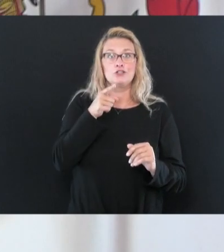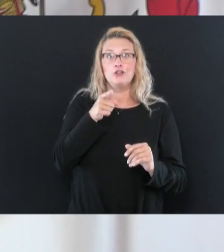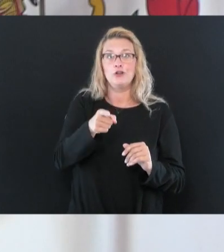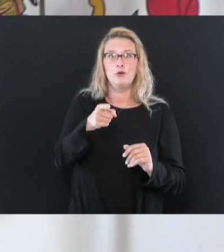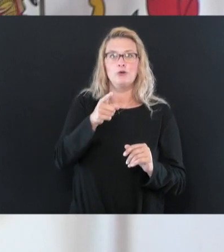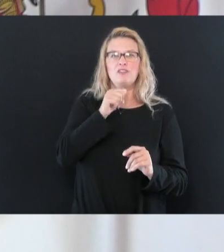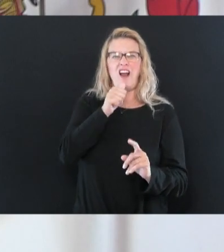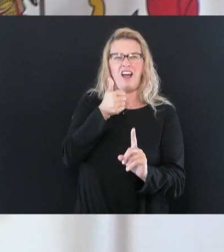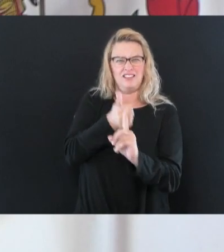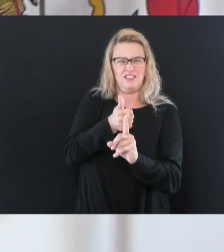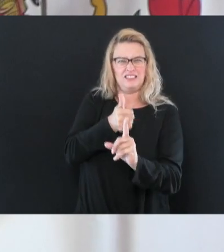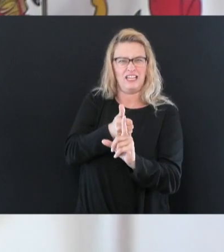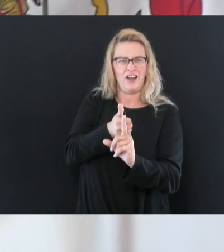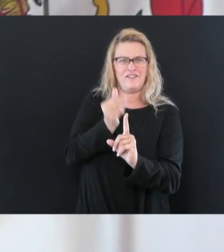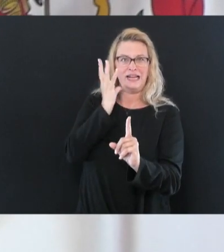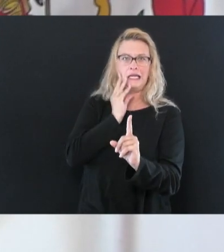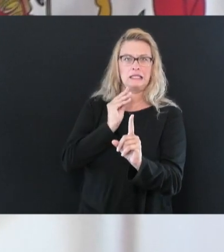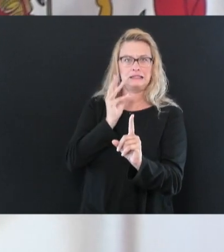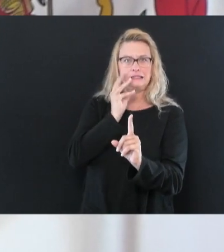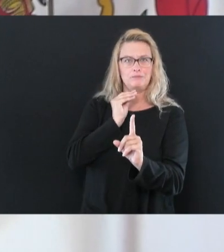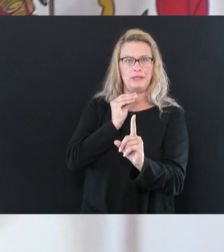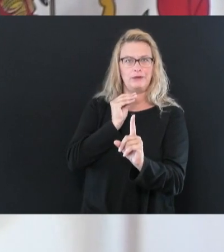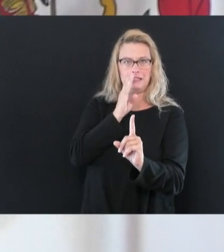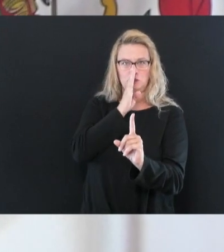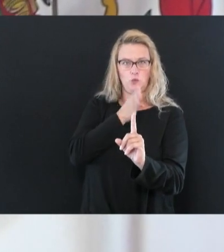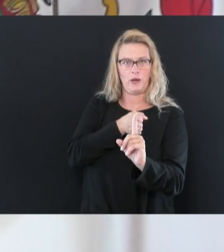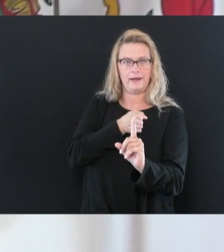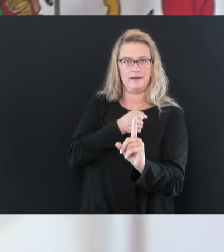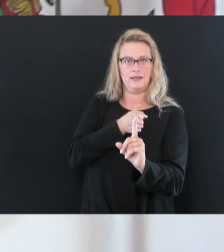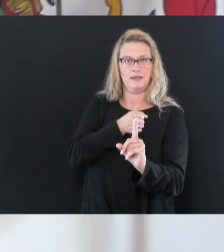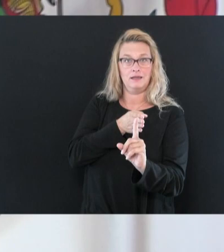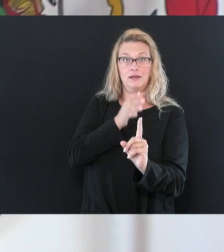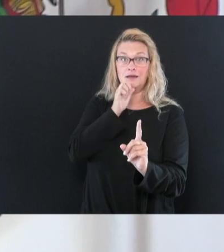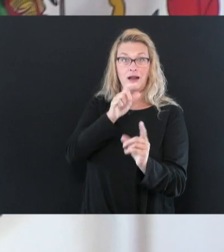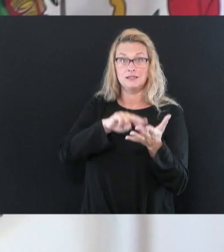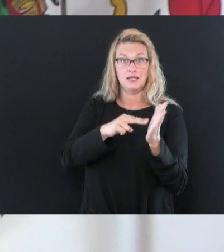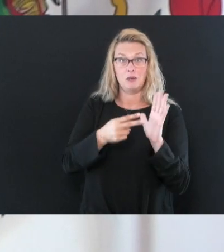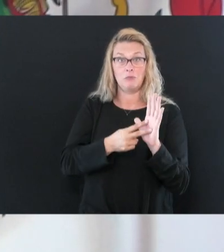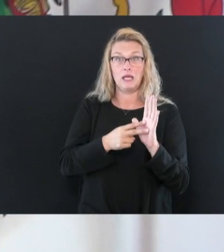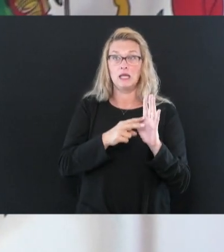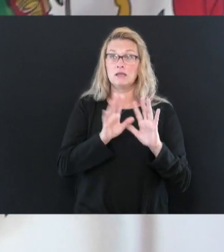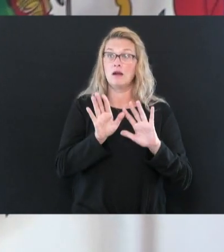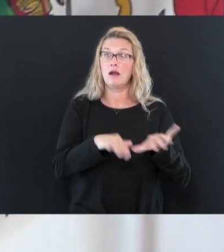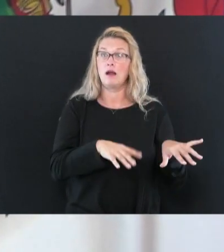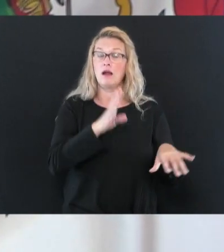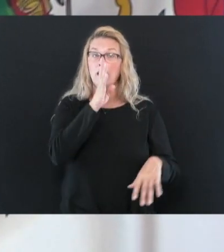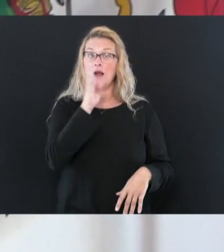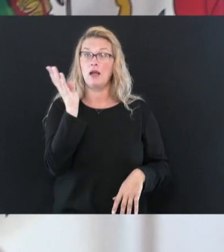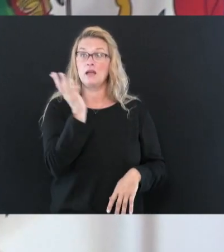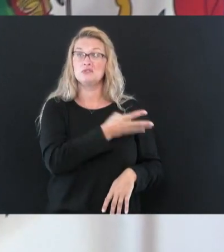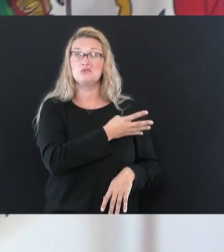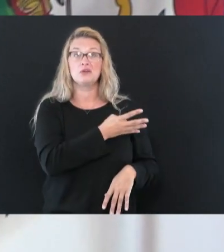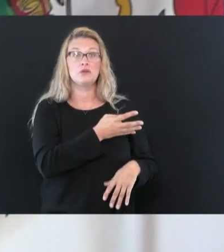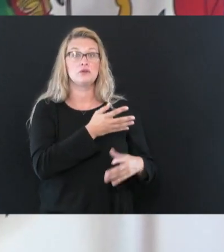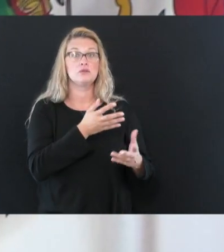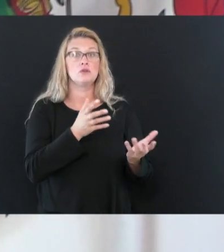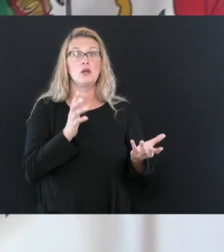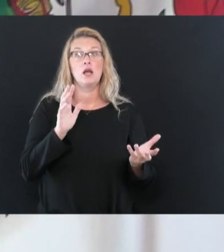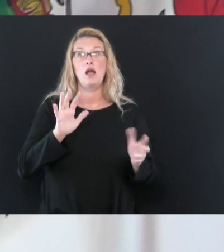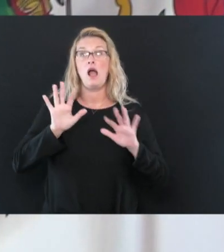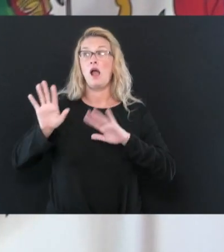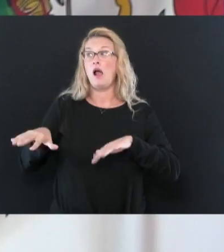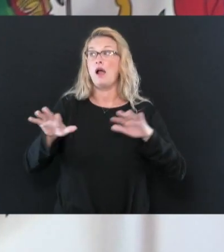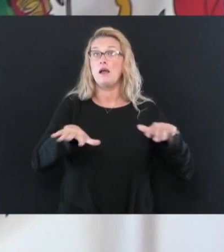home doesn't mean that it's fine and dandy to just cruise through Wendy's or whatever it may